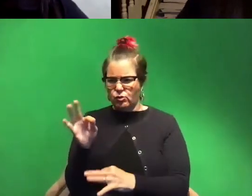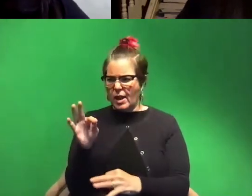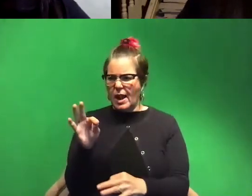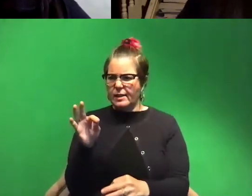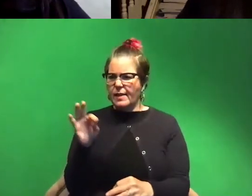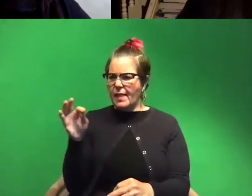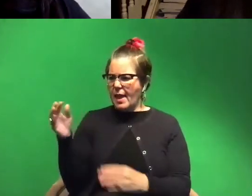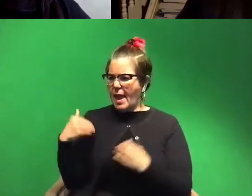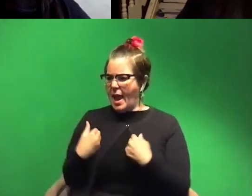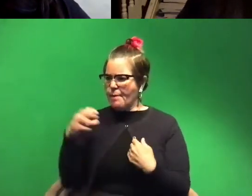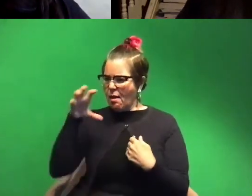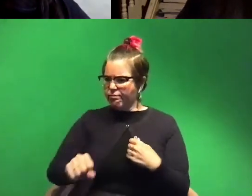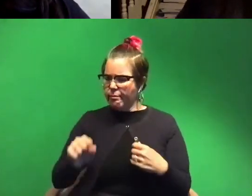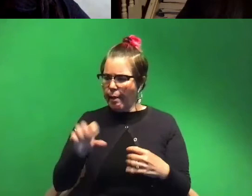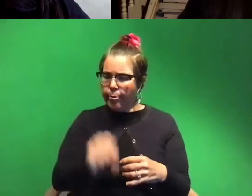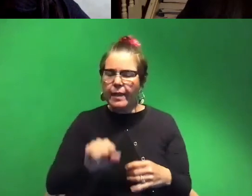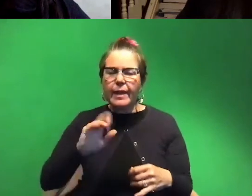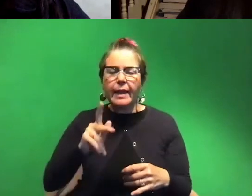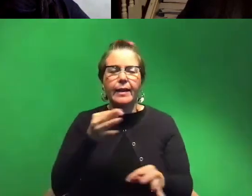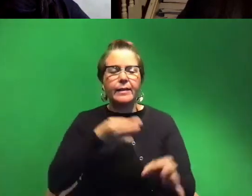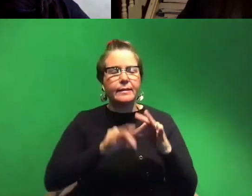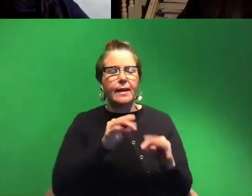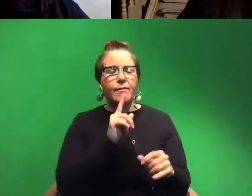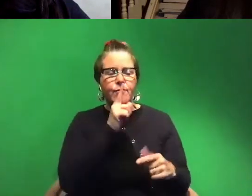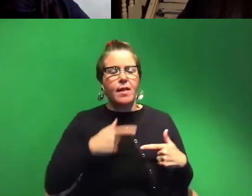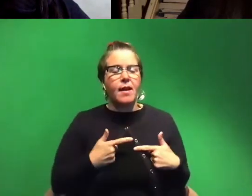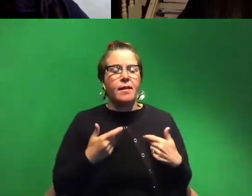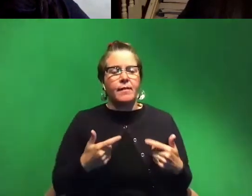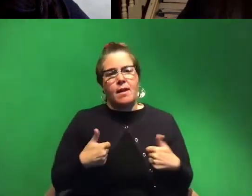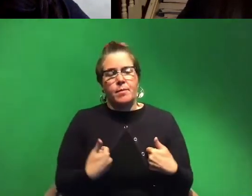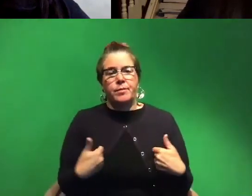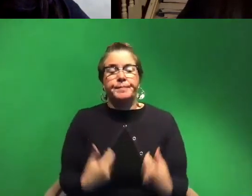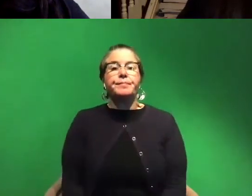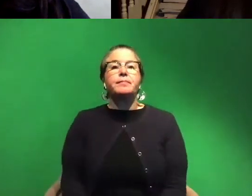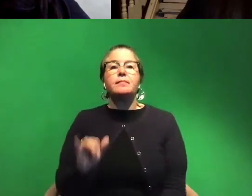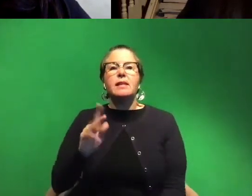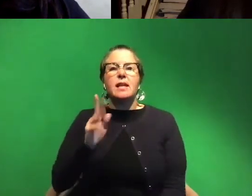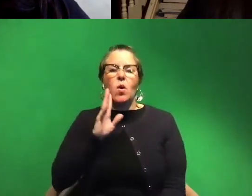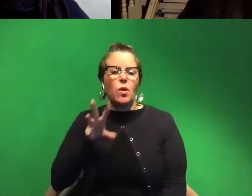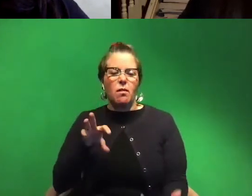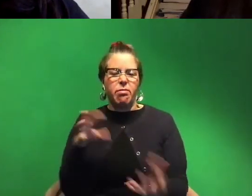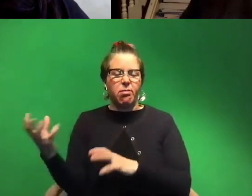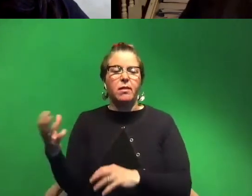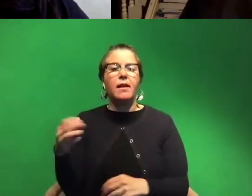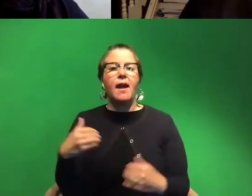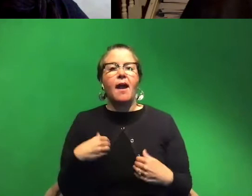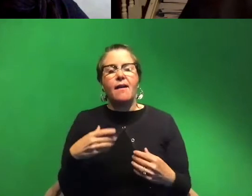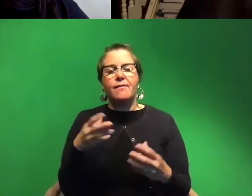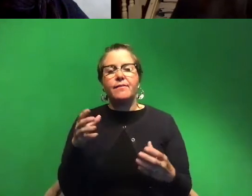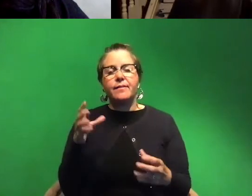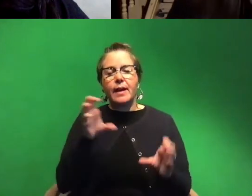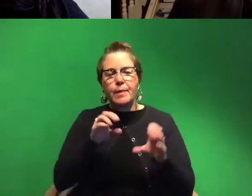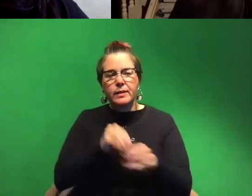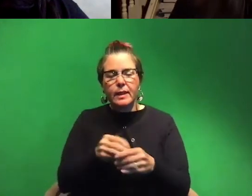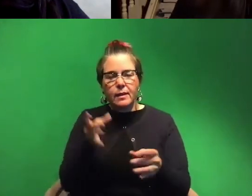ink. And the ink will actually mess up the predator. So the ink has some compounds in it that gets into their eyes